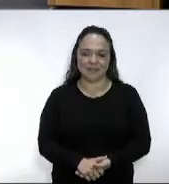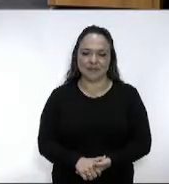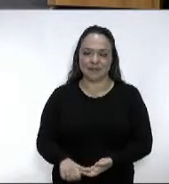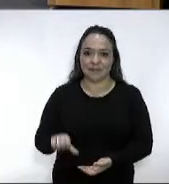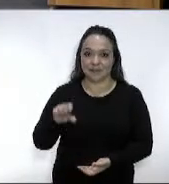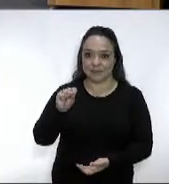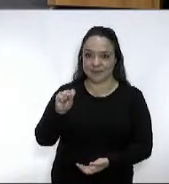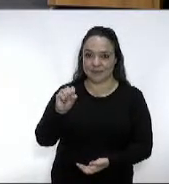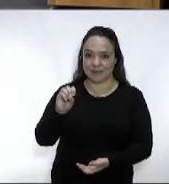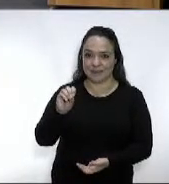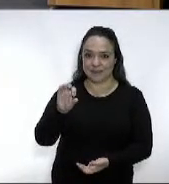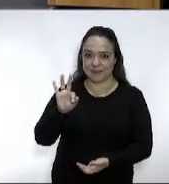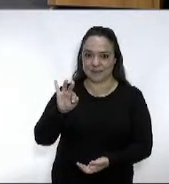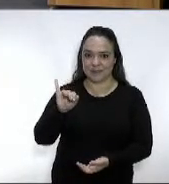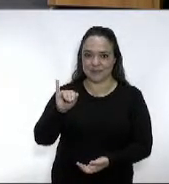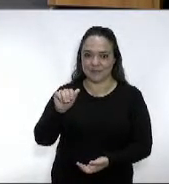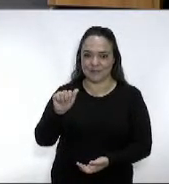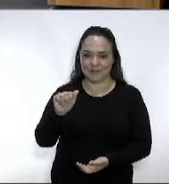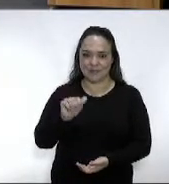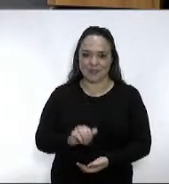Sofia Leite Delgado.